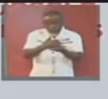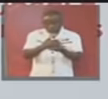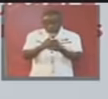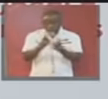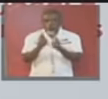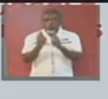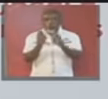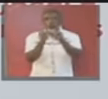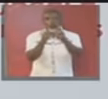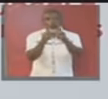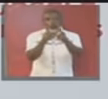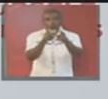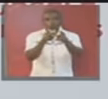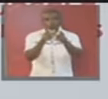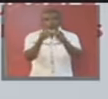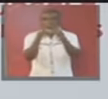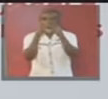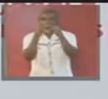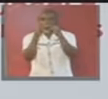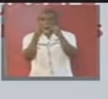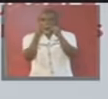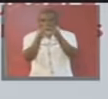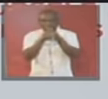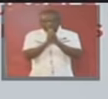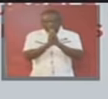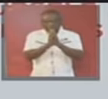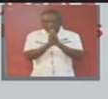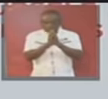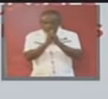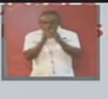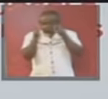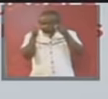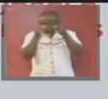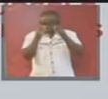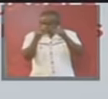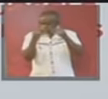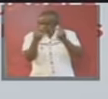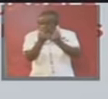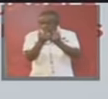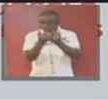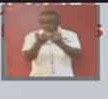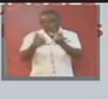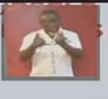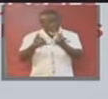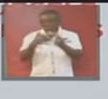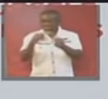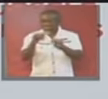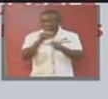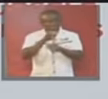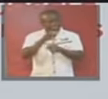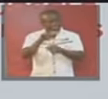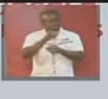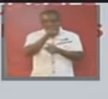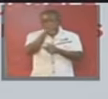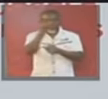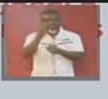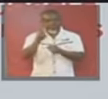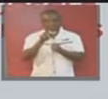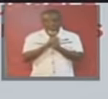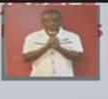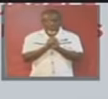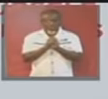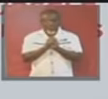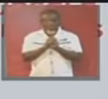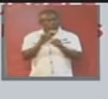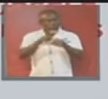and the persons in our focus groups also ask us similar questions. So that's why we are bringing these questions to the fore.